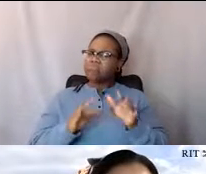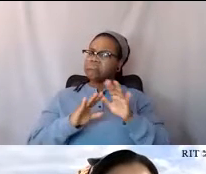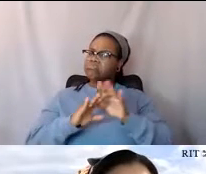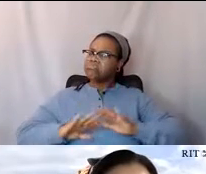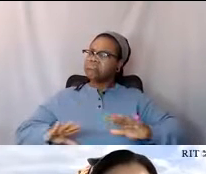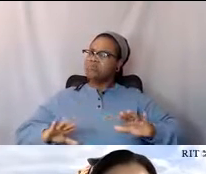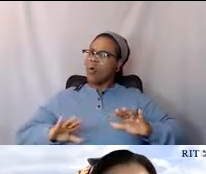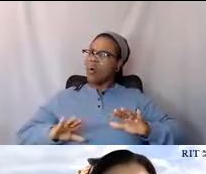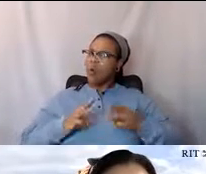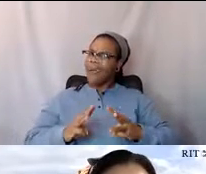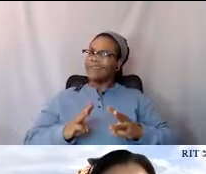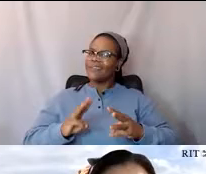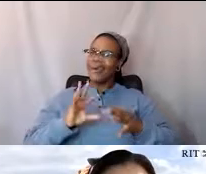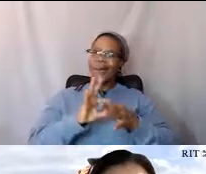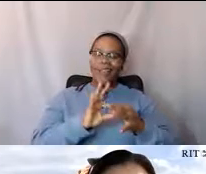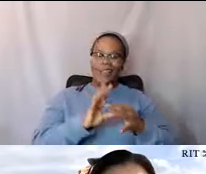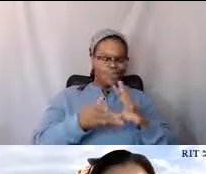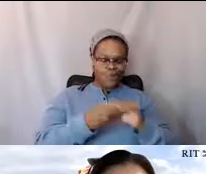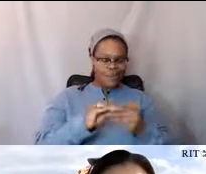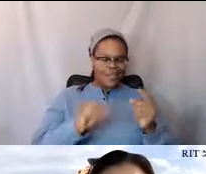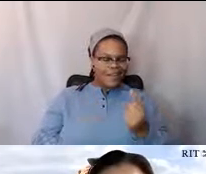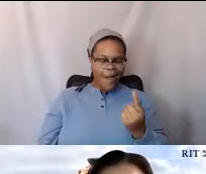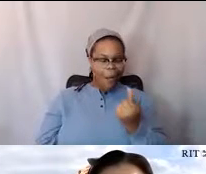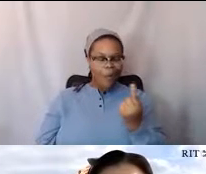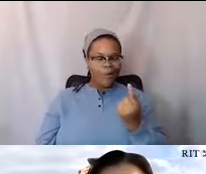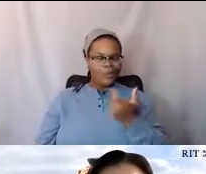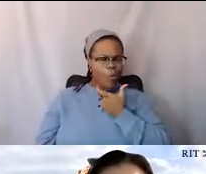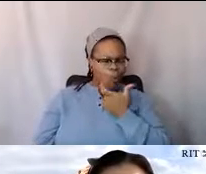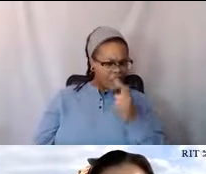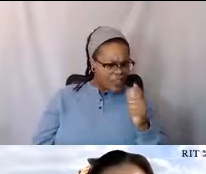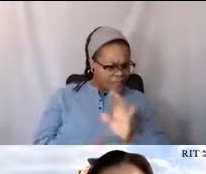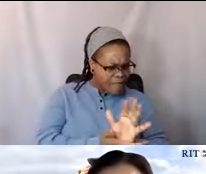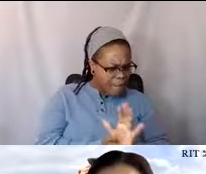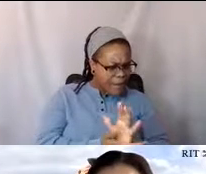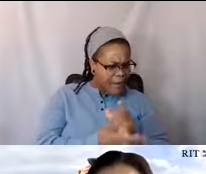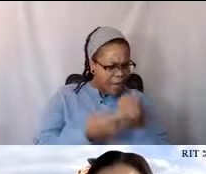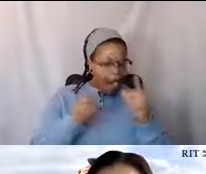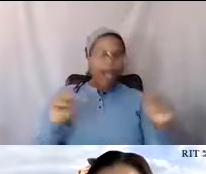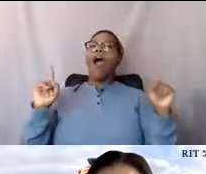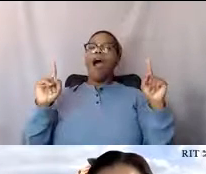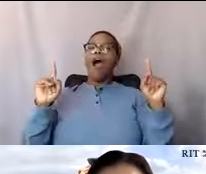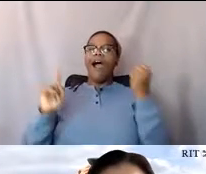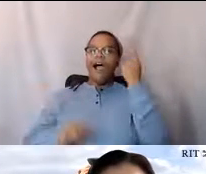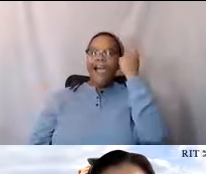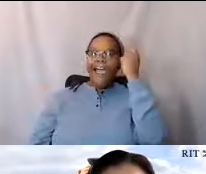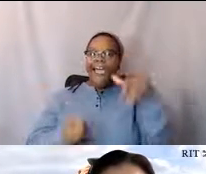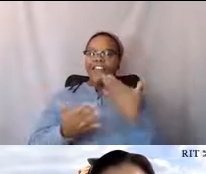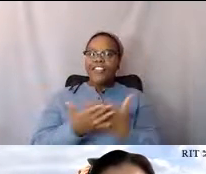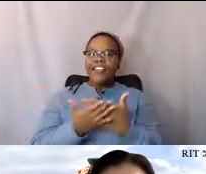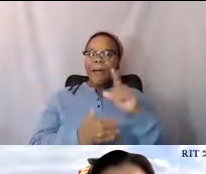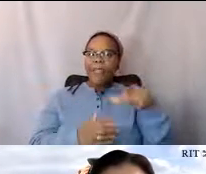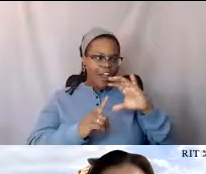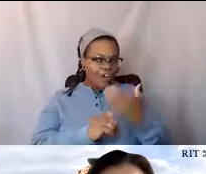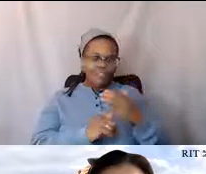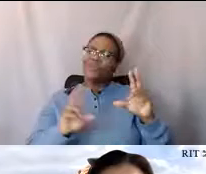in terms, stories are not that kind of, it's not that you'll watch this one film and suddenly you will understand Iranian culture.